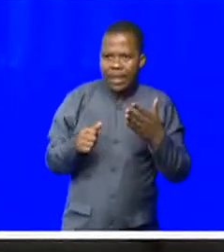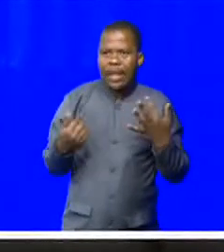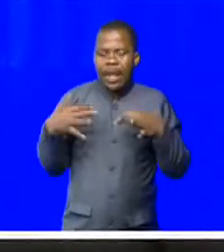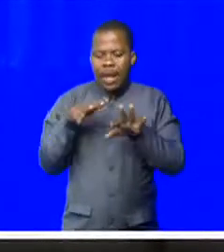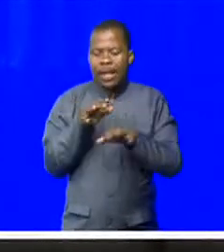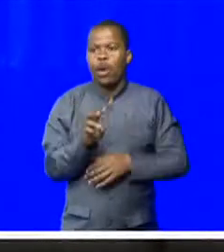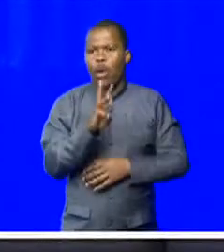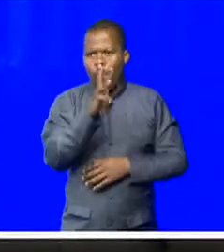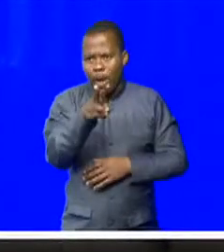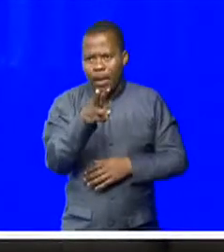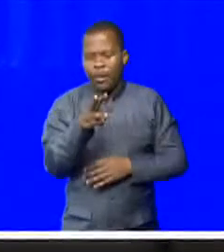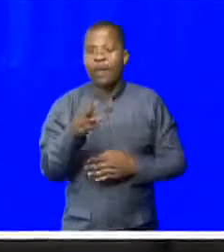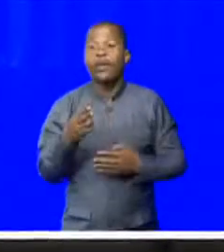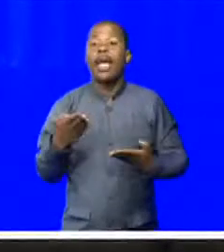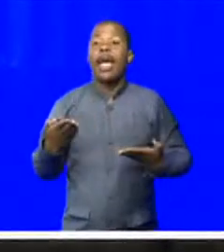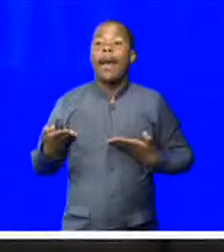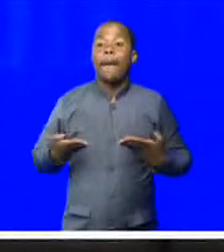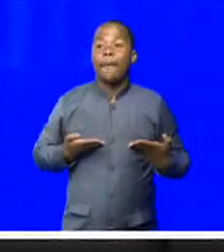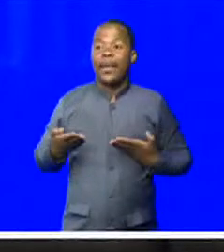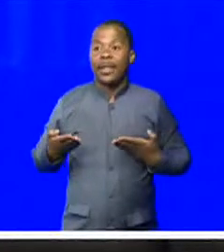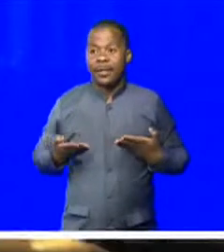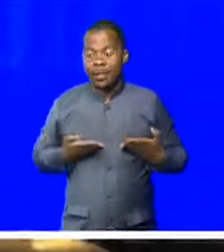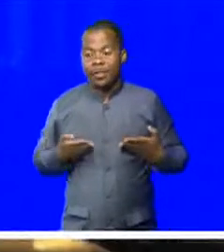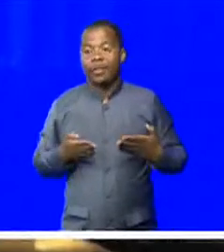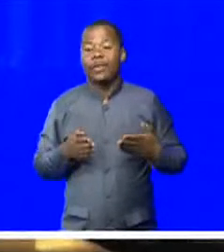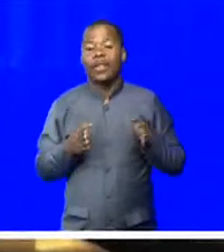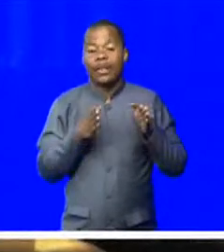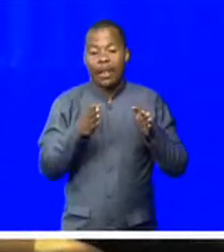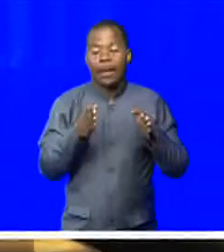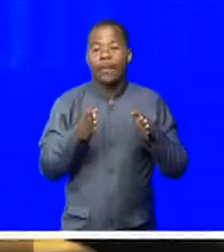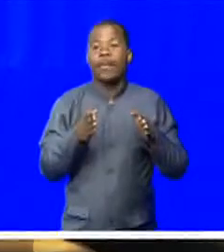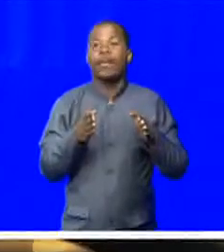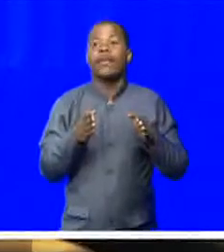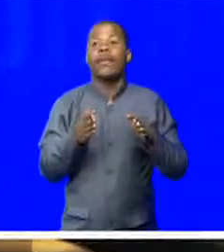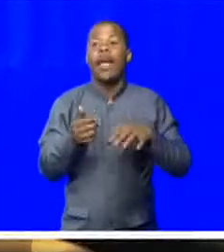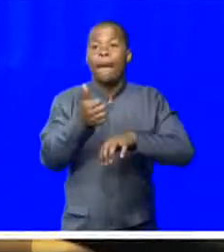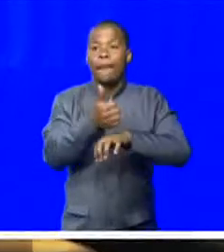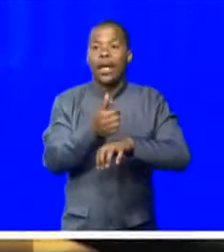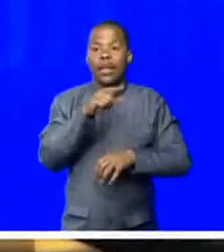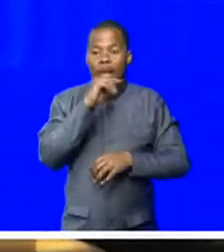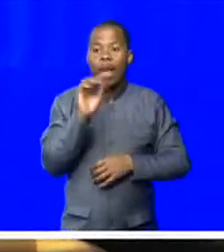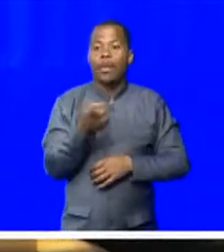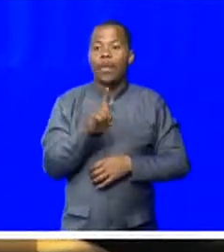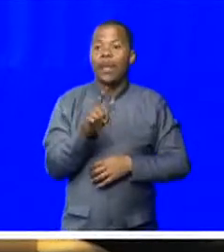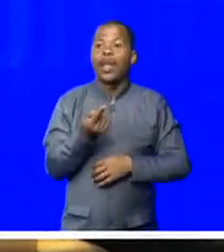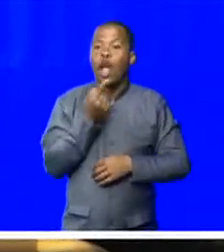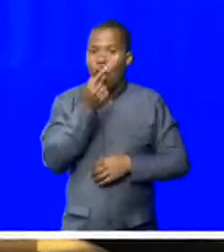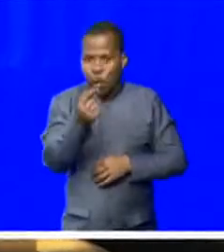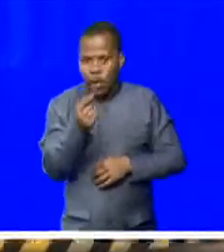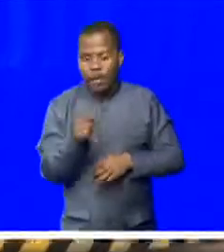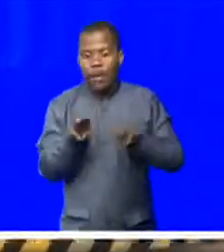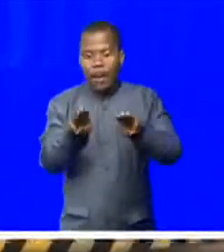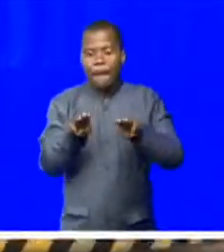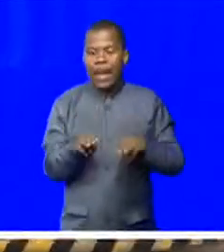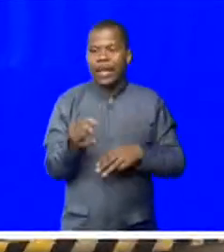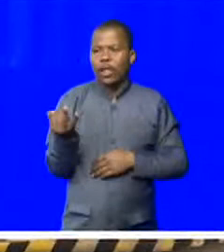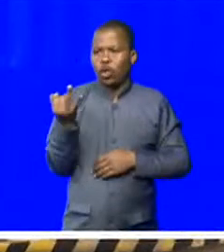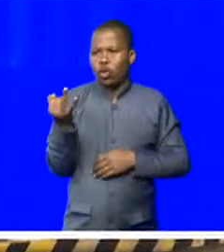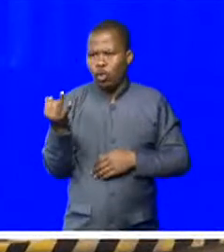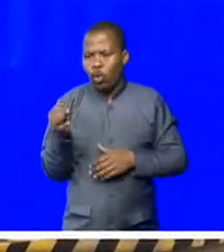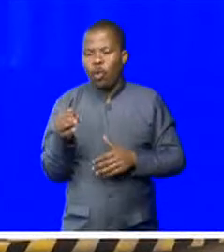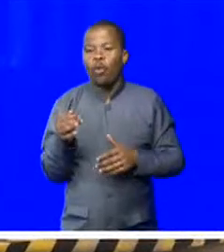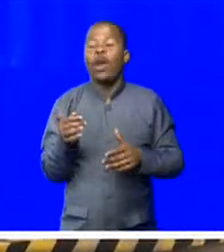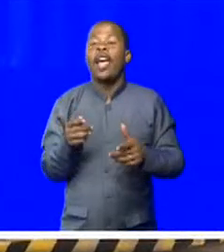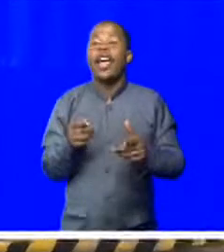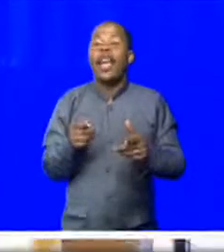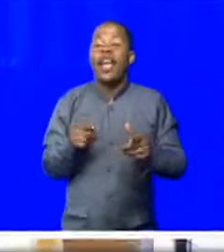The head of business enterprise at MTN, Thandazile Dlamini, says a total of 2 sites will be deployed as means of running